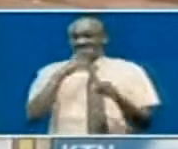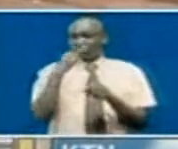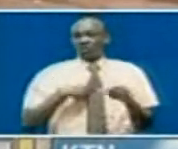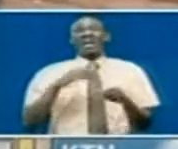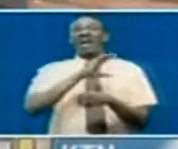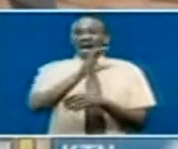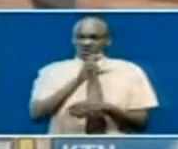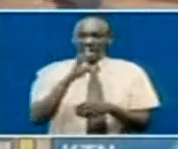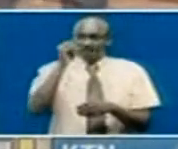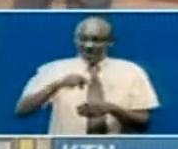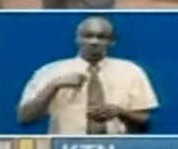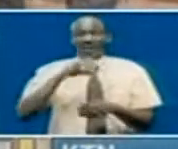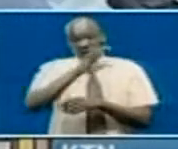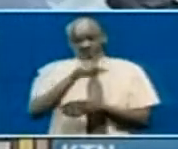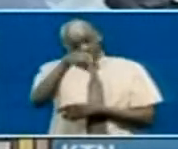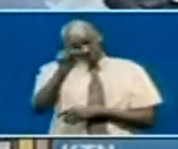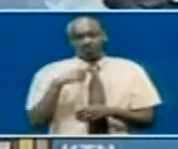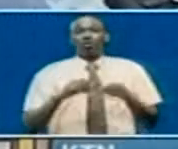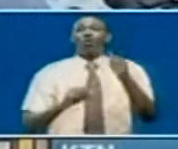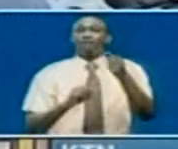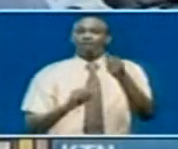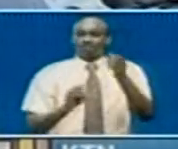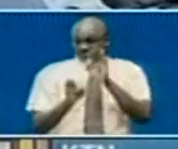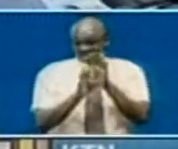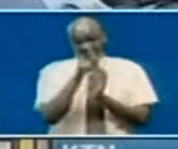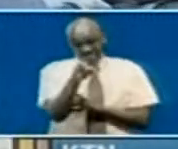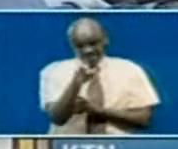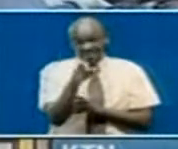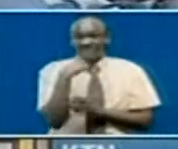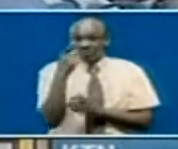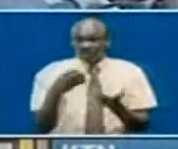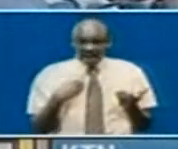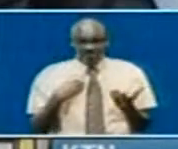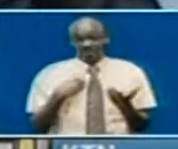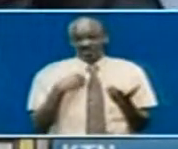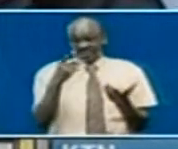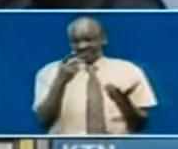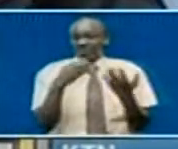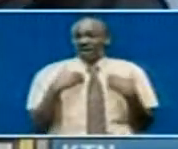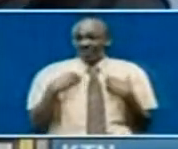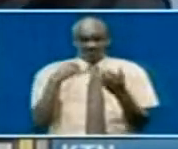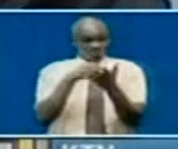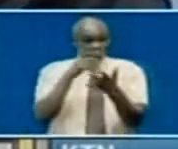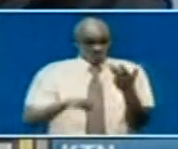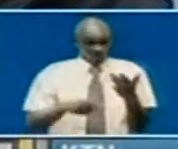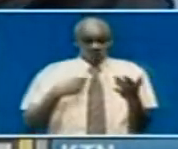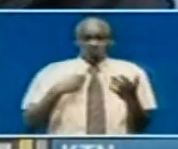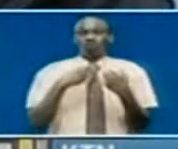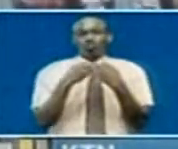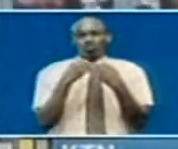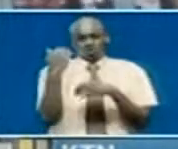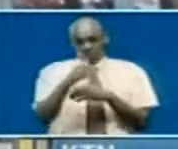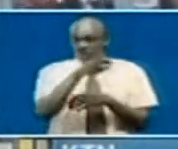foot the bill from their own allocations. Nonetheless, a mediation committee of the bicameral house was constituted to unlock the